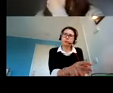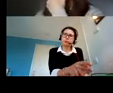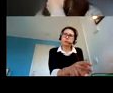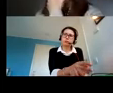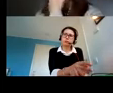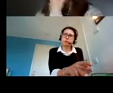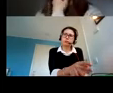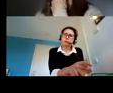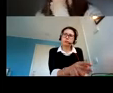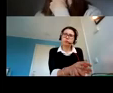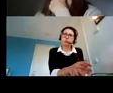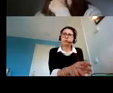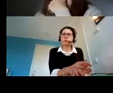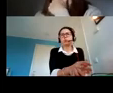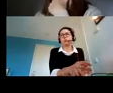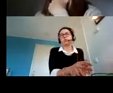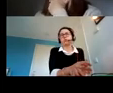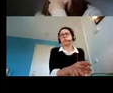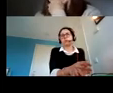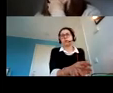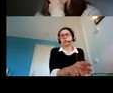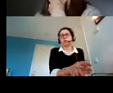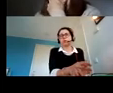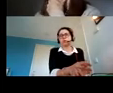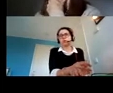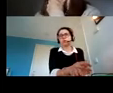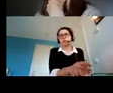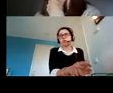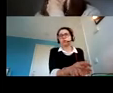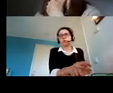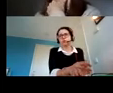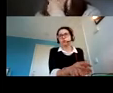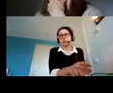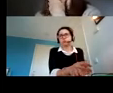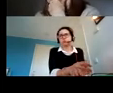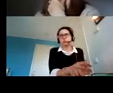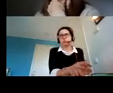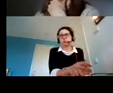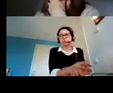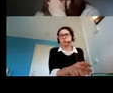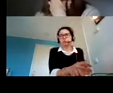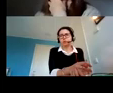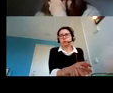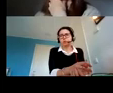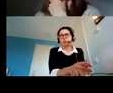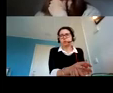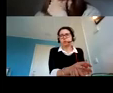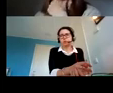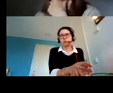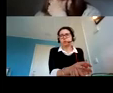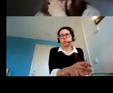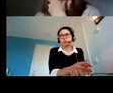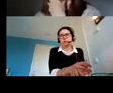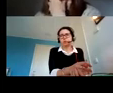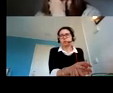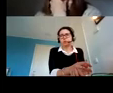in this midterm review version is definitely related to training. First of all, because